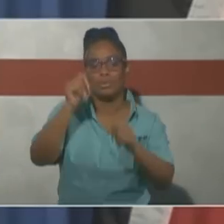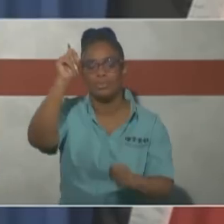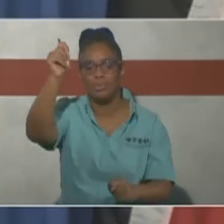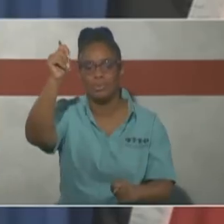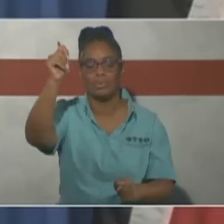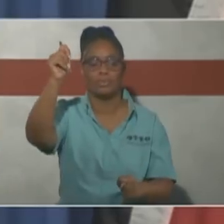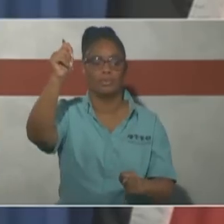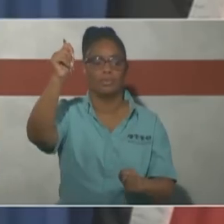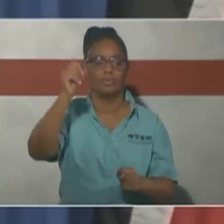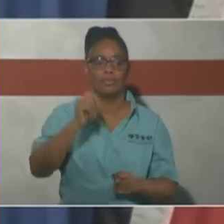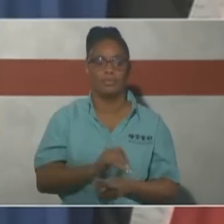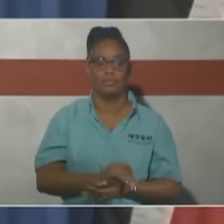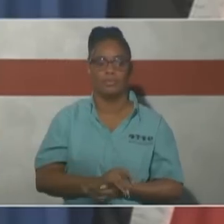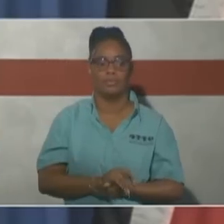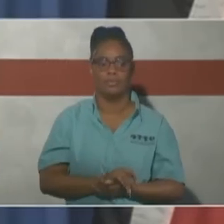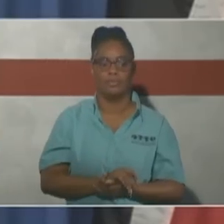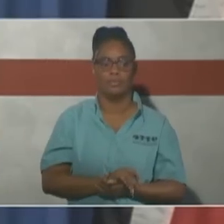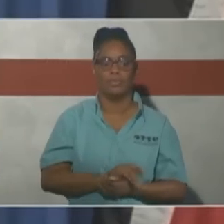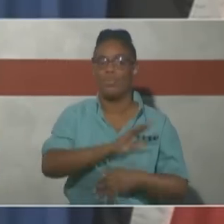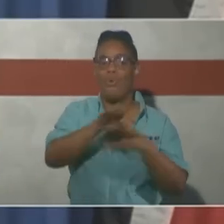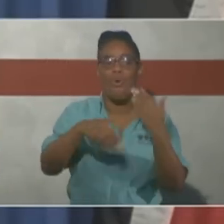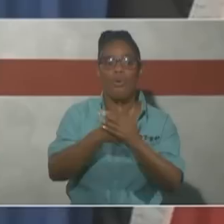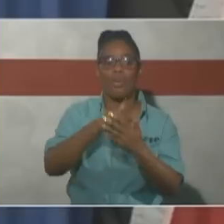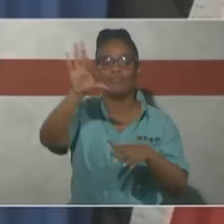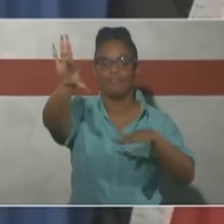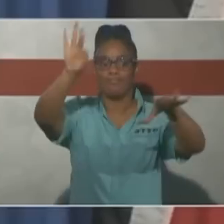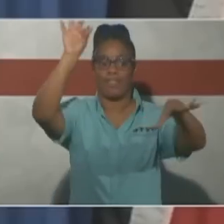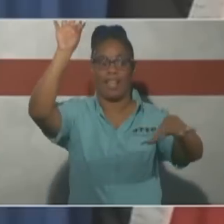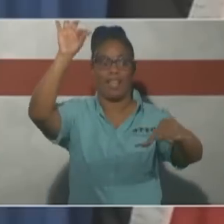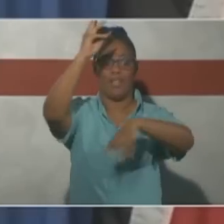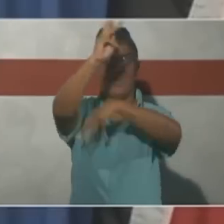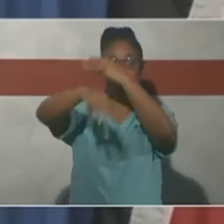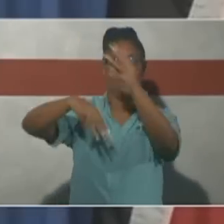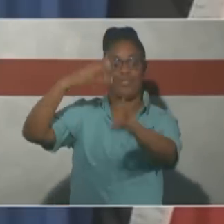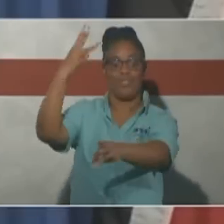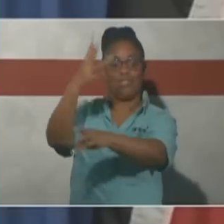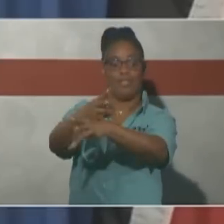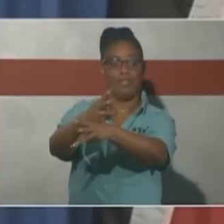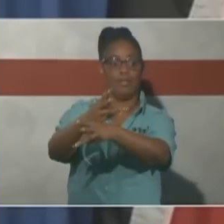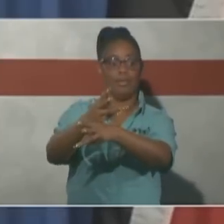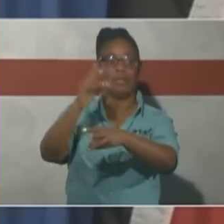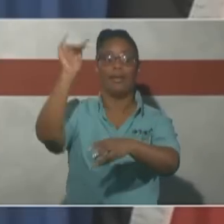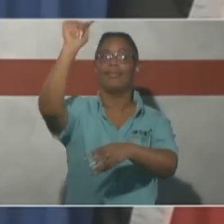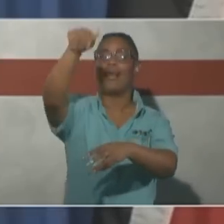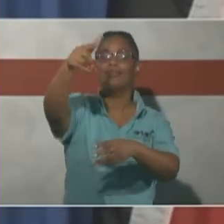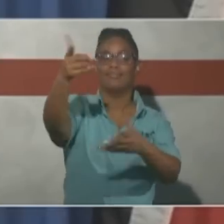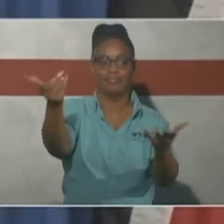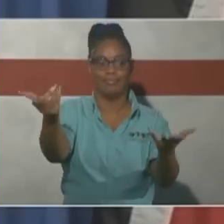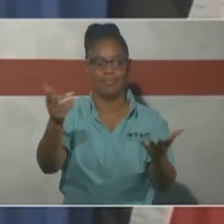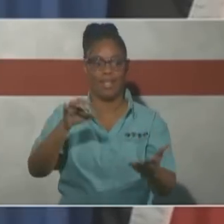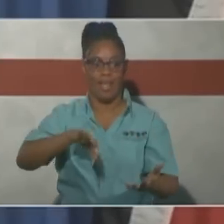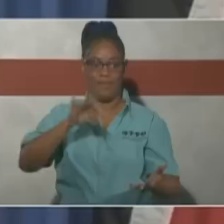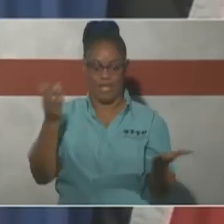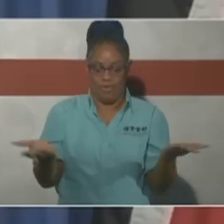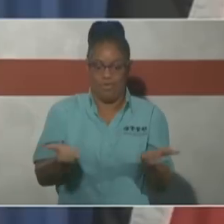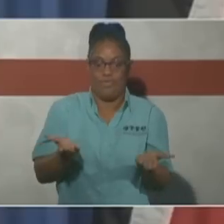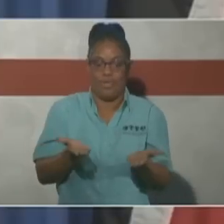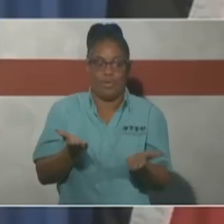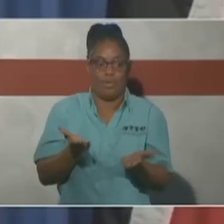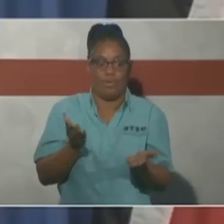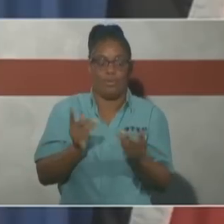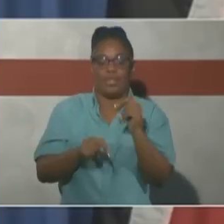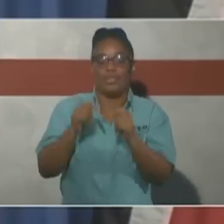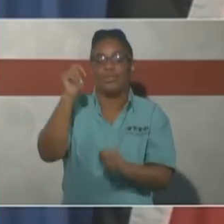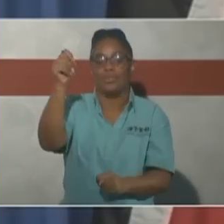levels. And you would have heard from Professor Carlton that we do